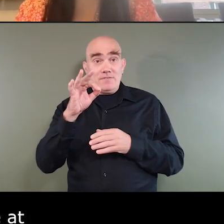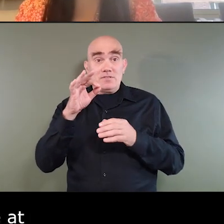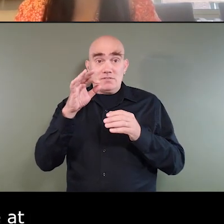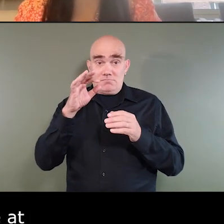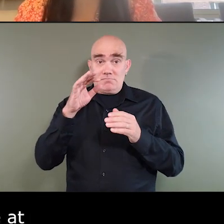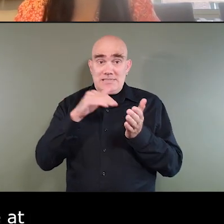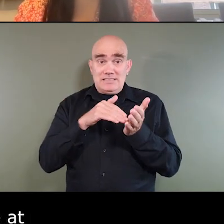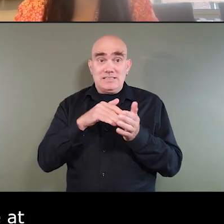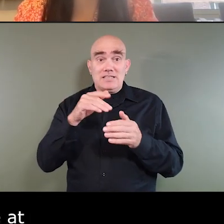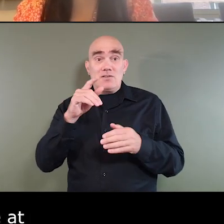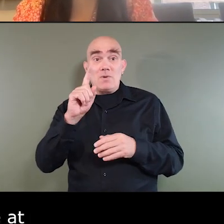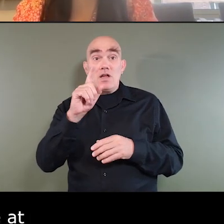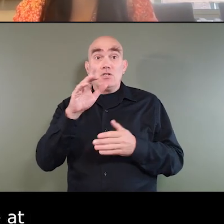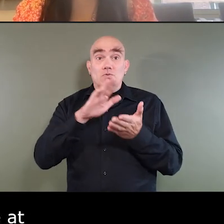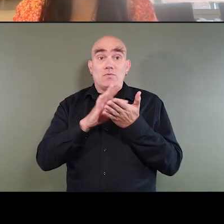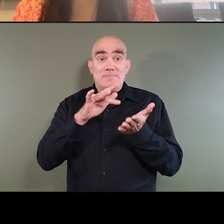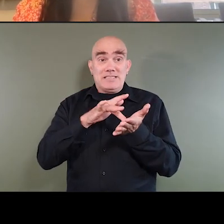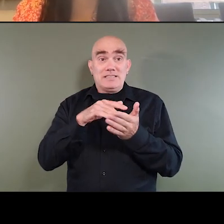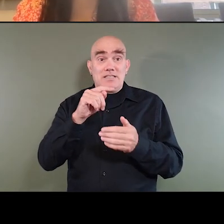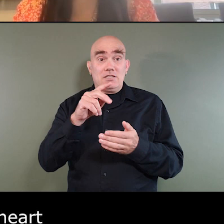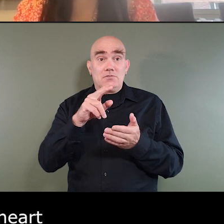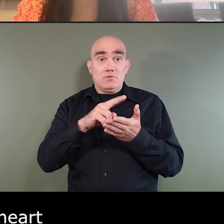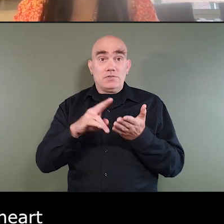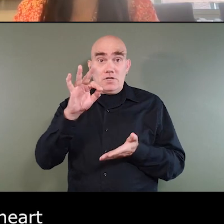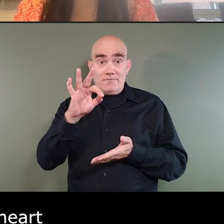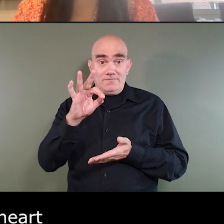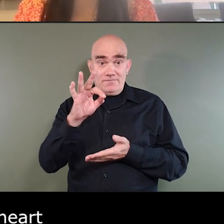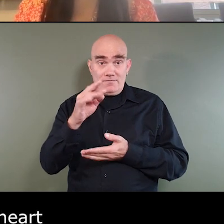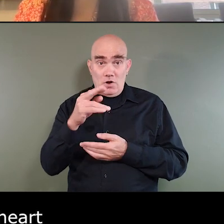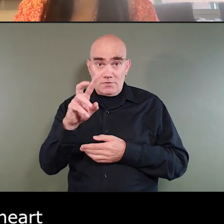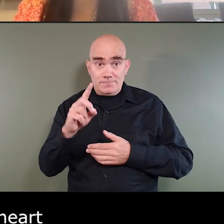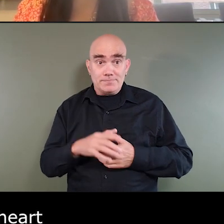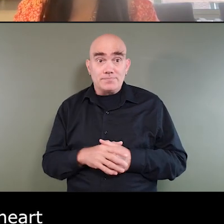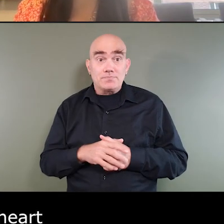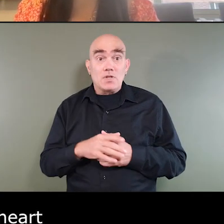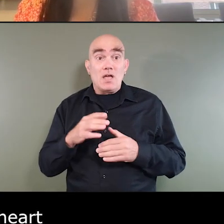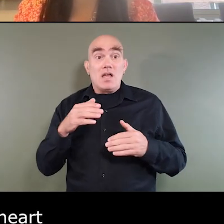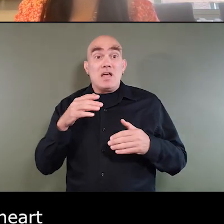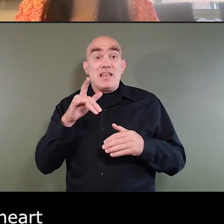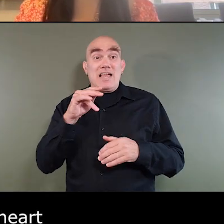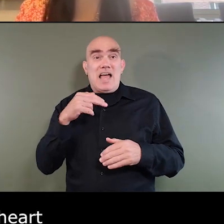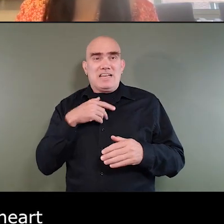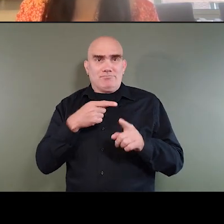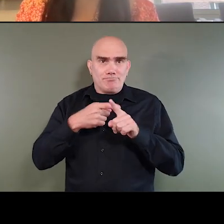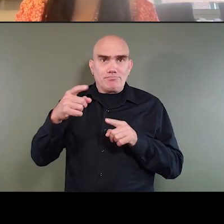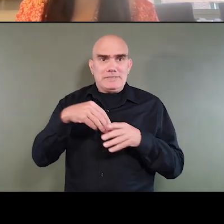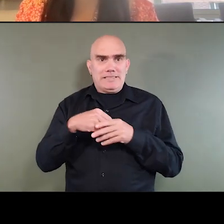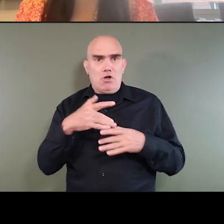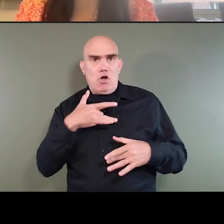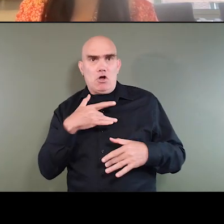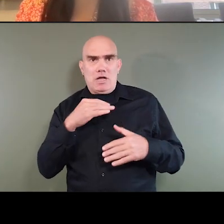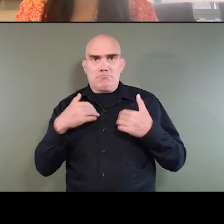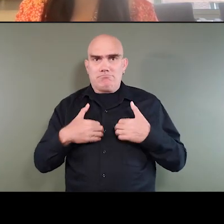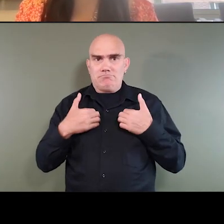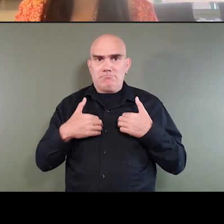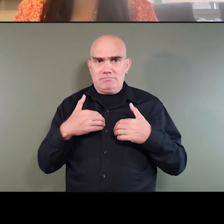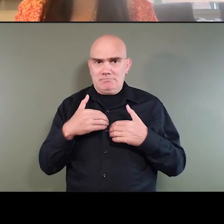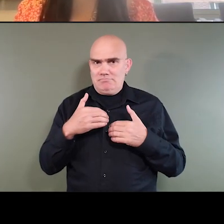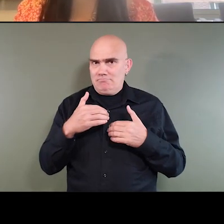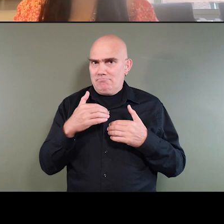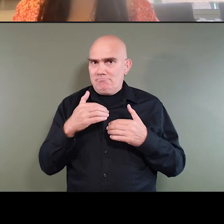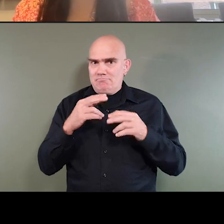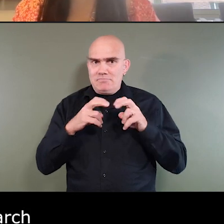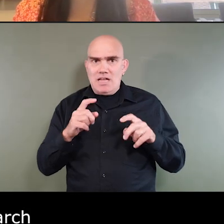of Medicine at the University of Pennsylvania. Dr. Lin has expertise in heart and lung transplantation, as well as pediatrics and